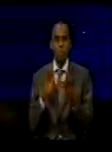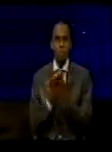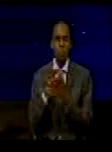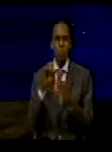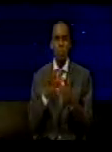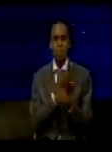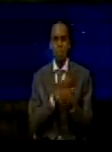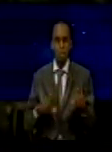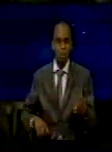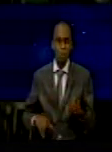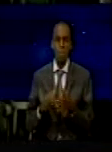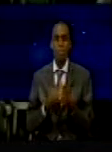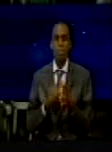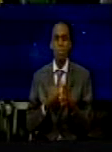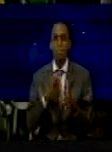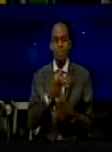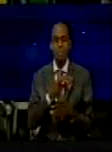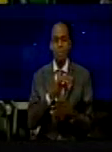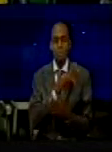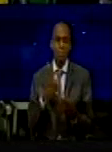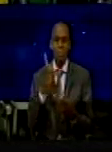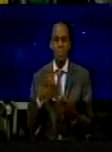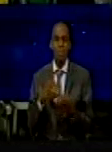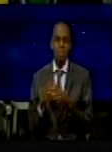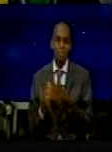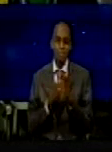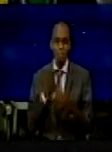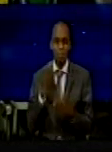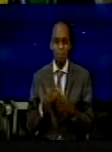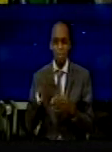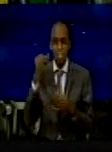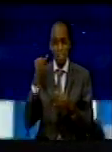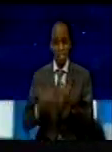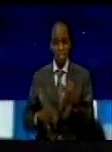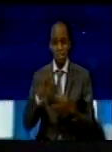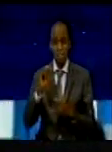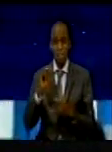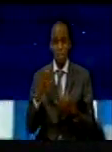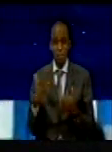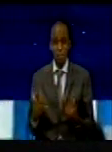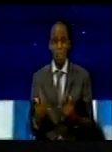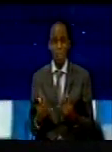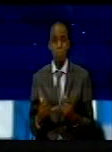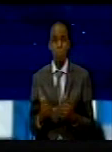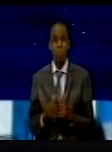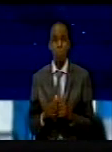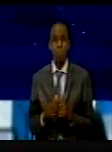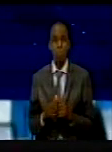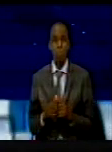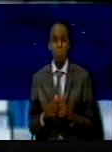yours. It's done in Jesus' name. We take the last one now. The last one, quickly.